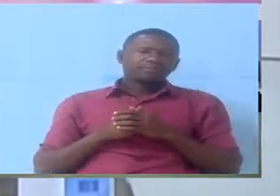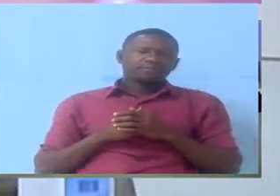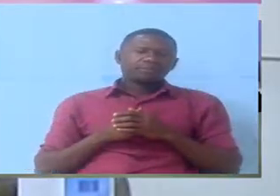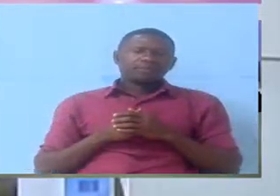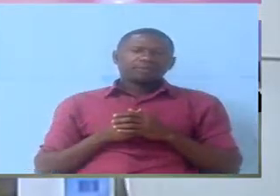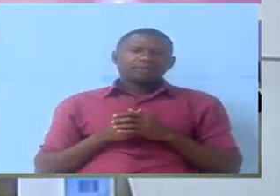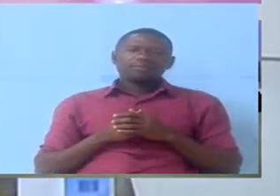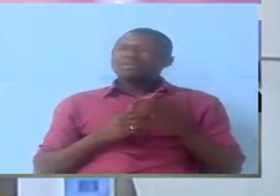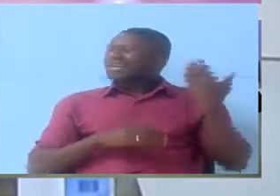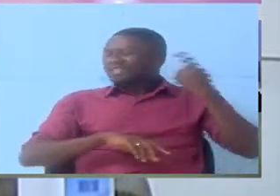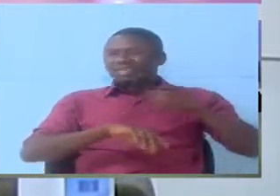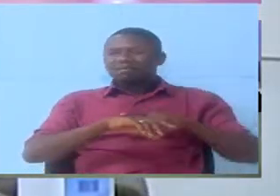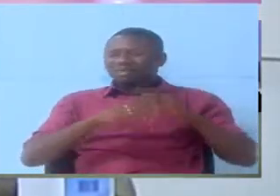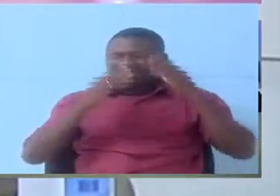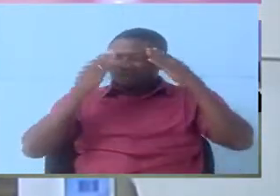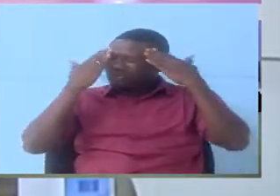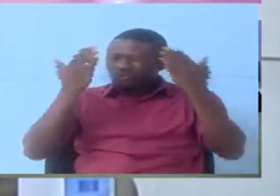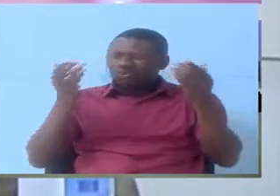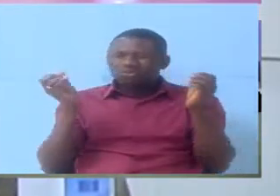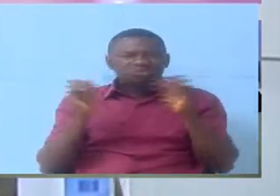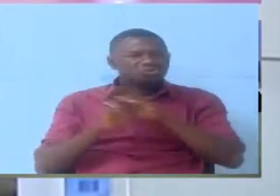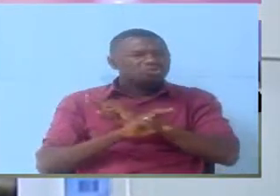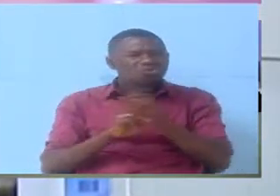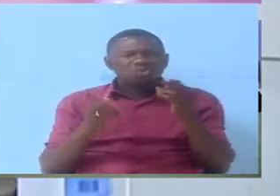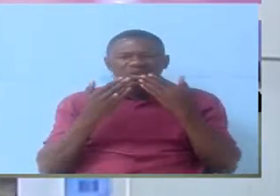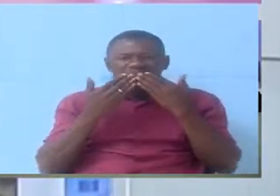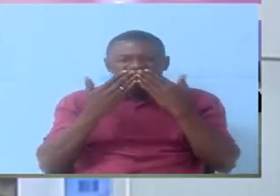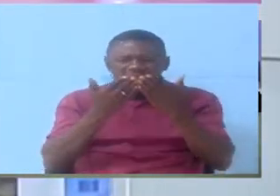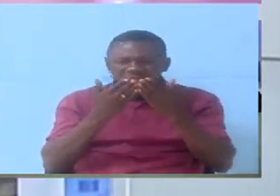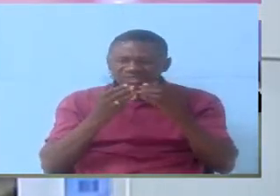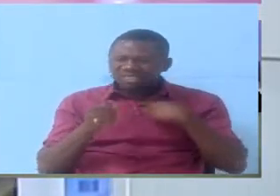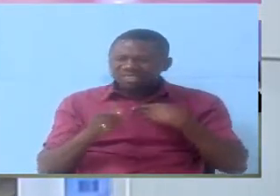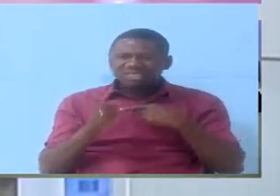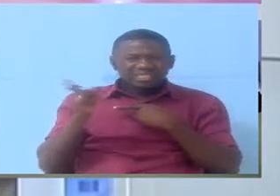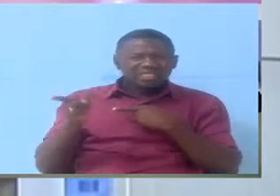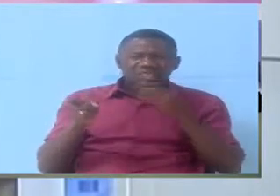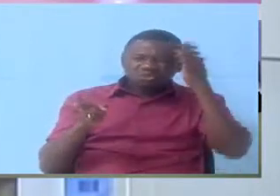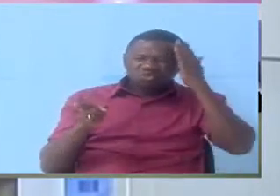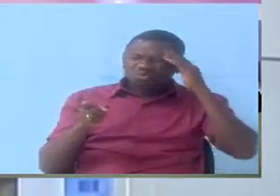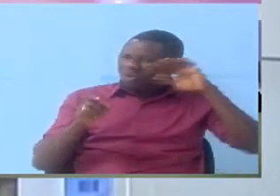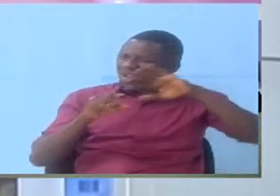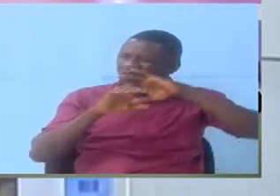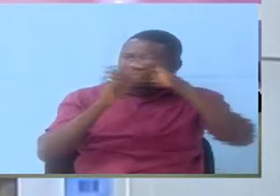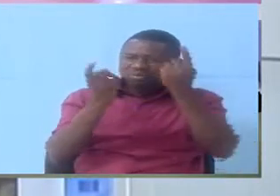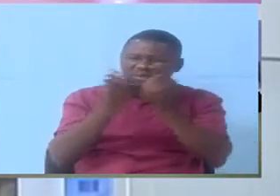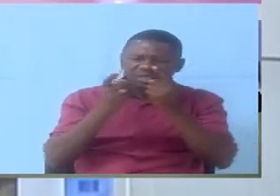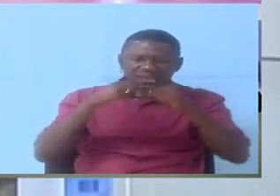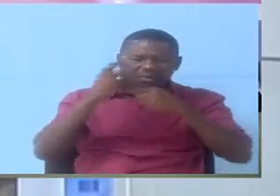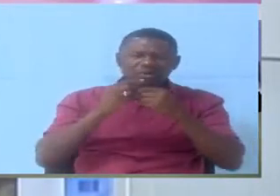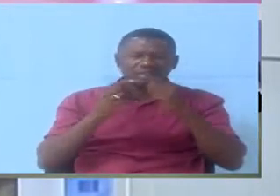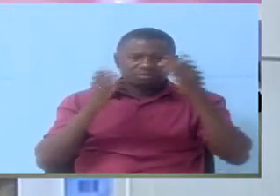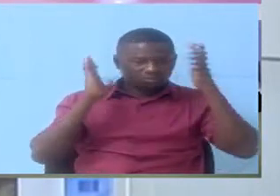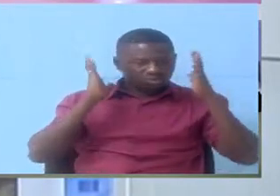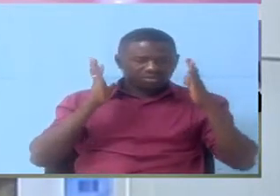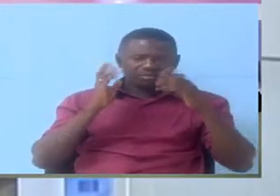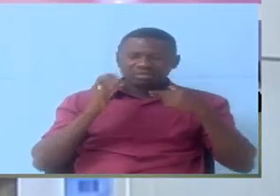anything, of any information that, you know, he knew something about the whole thing. I didn't